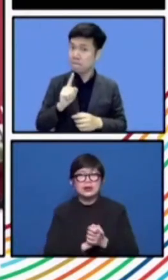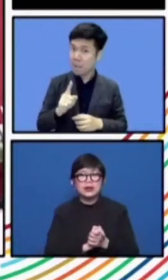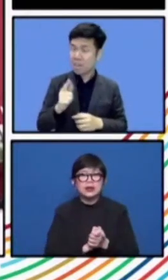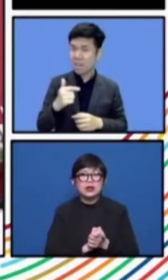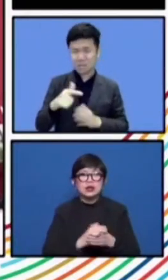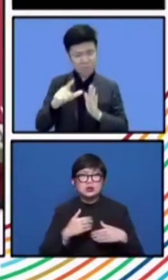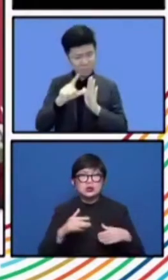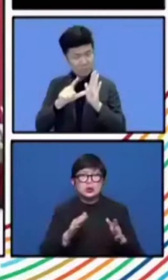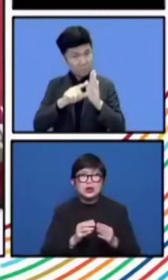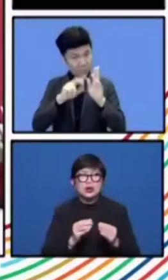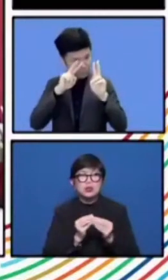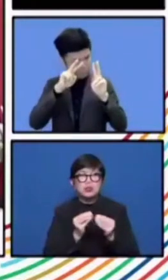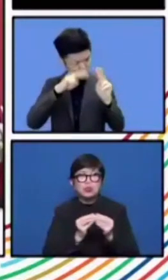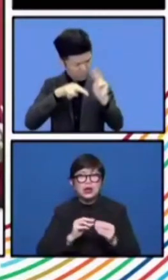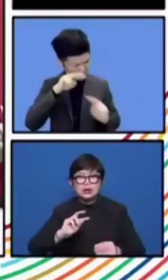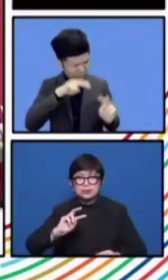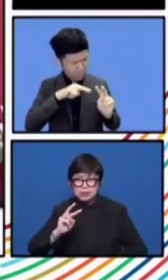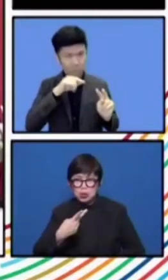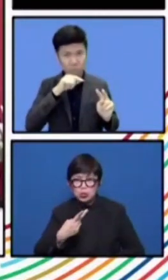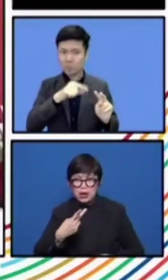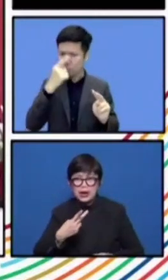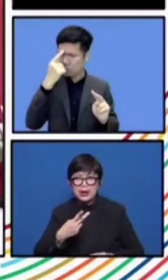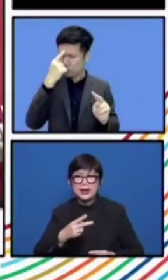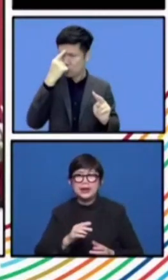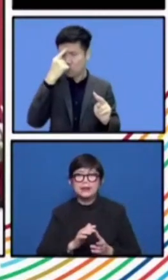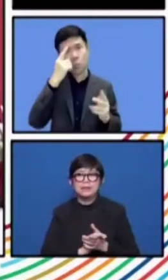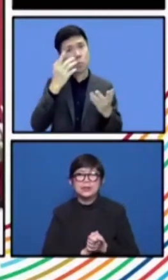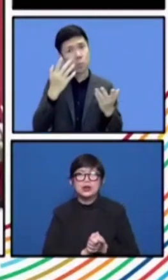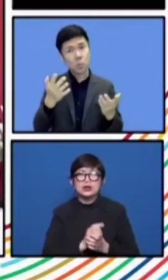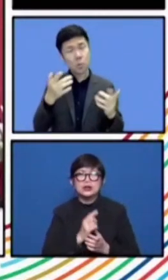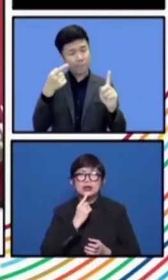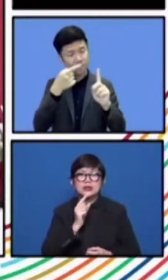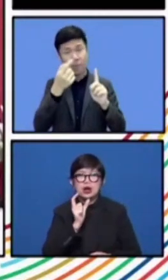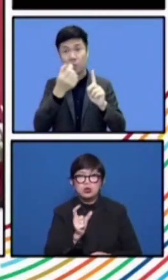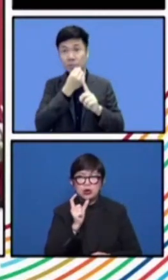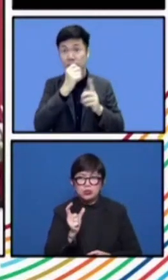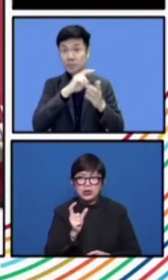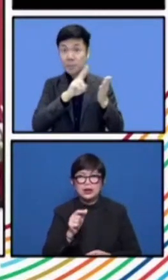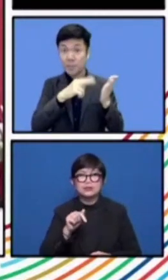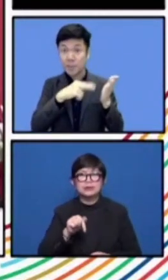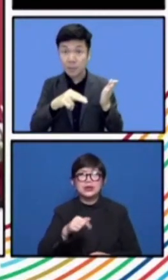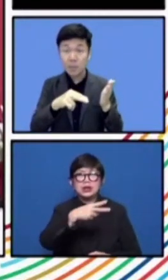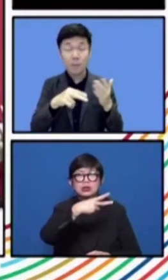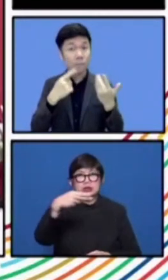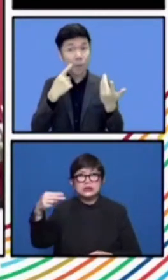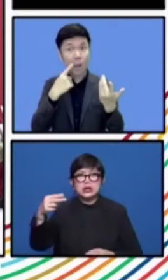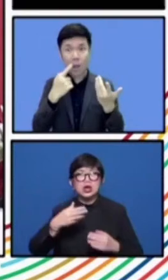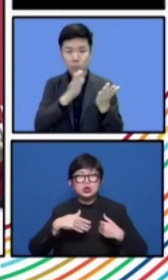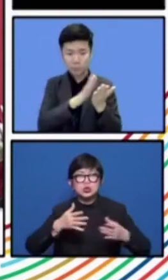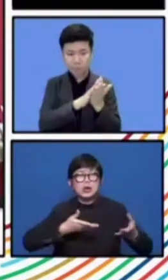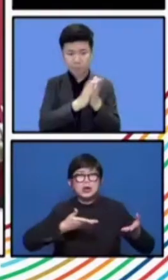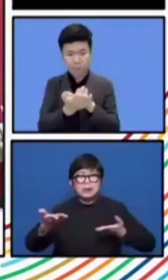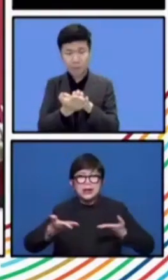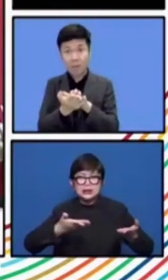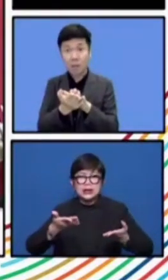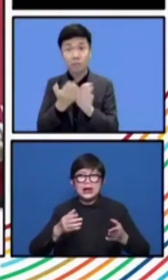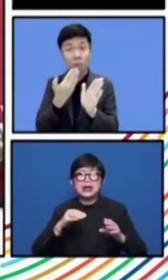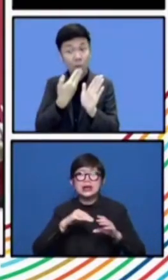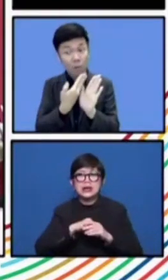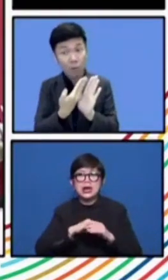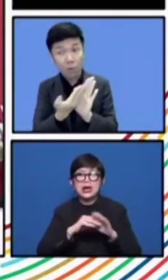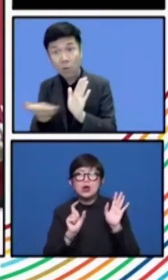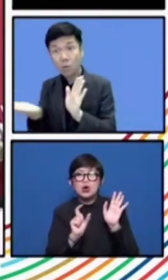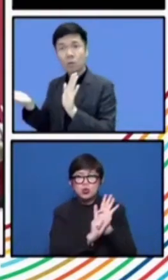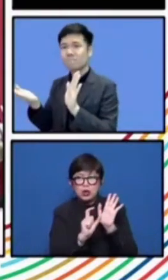reviews and amendments do not always give effect to the intended crpd through implementation and do not cover all important sectors including